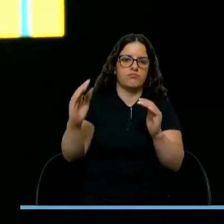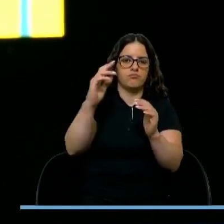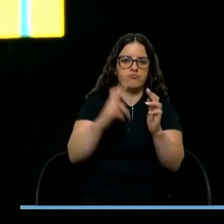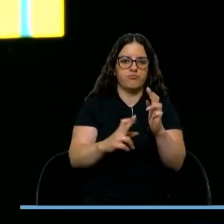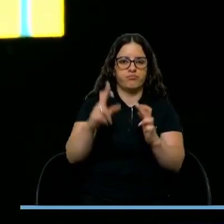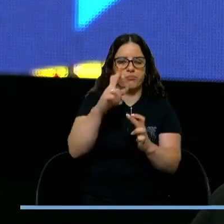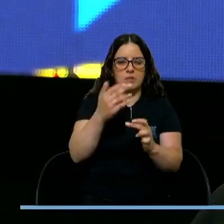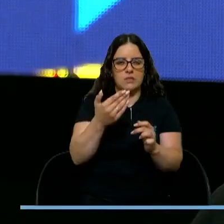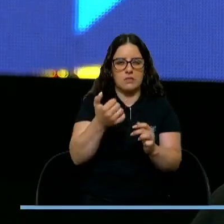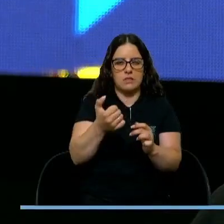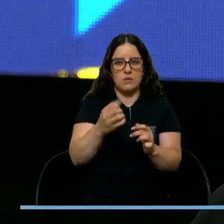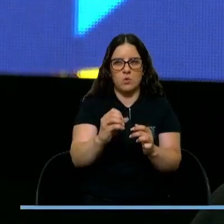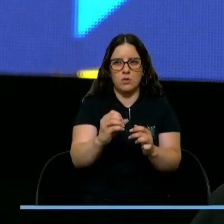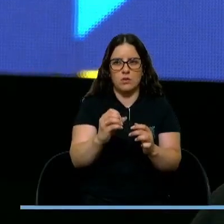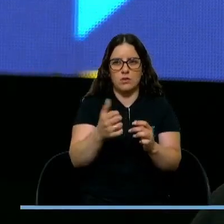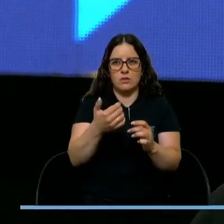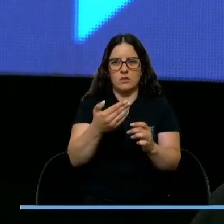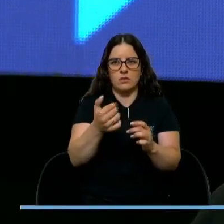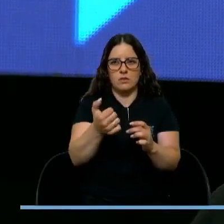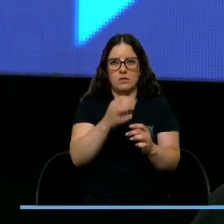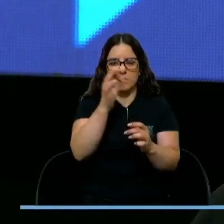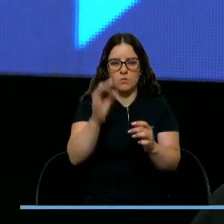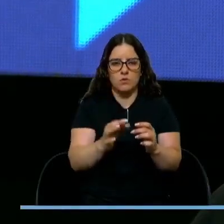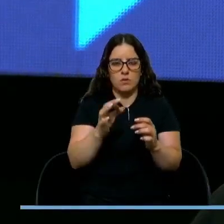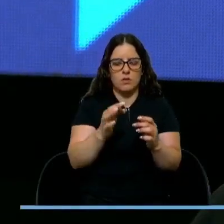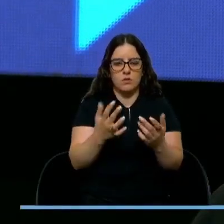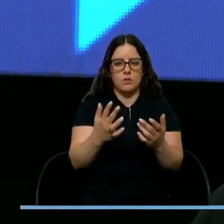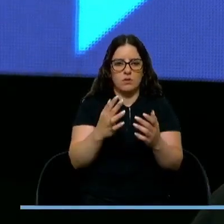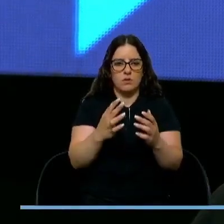network, increasing our energy,